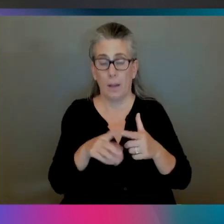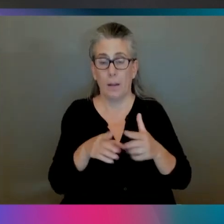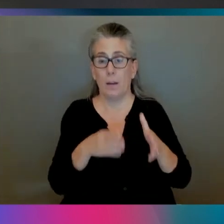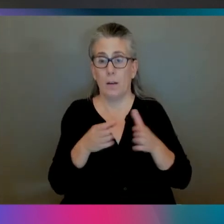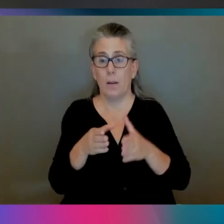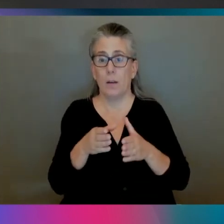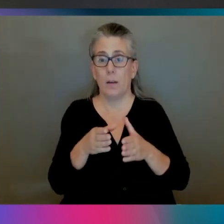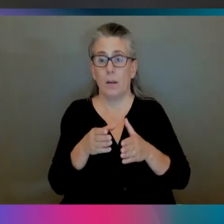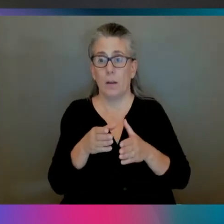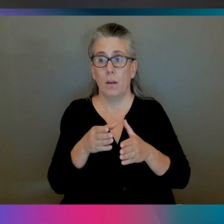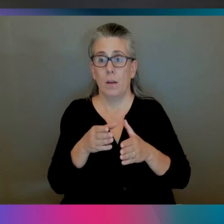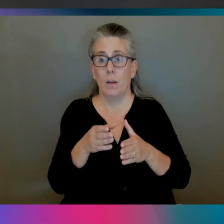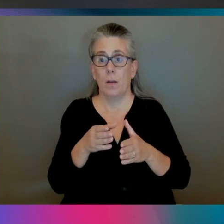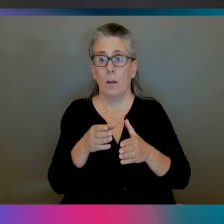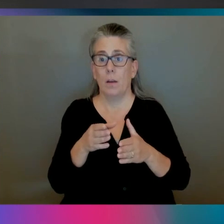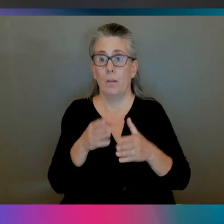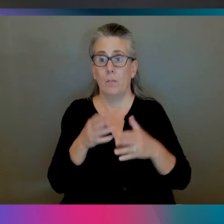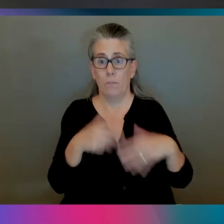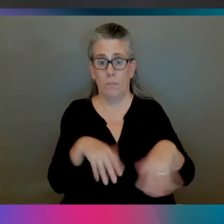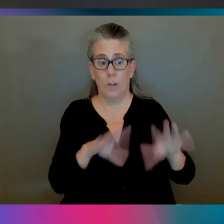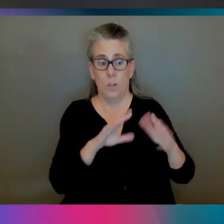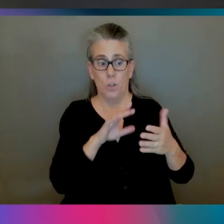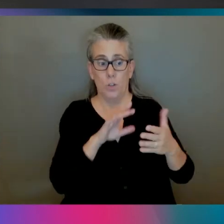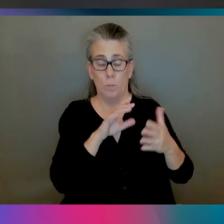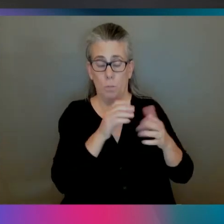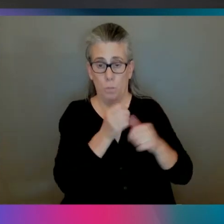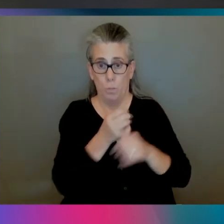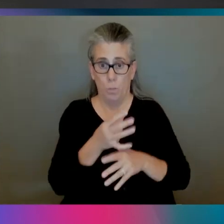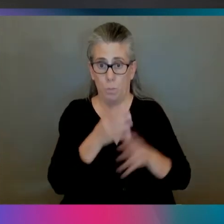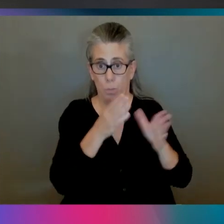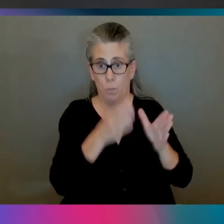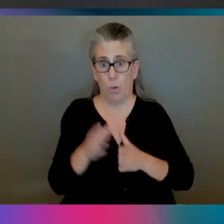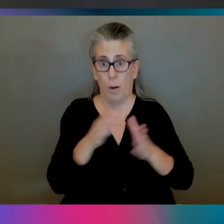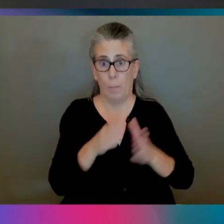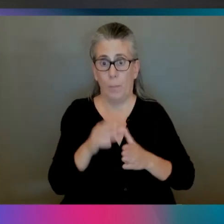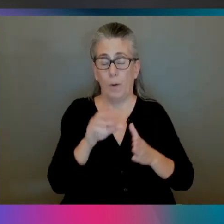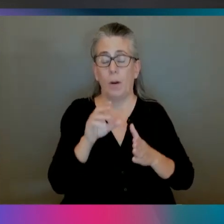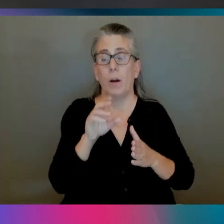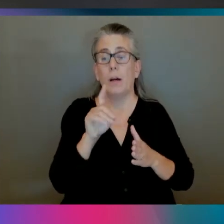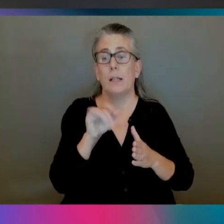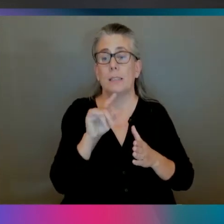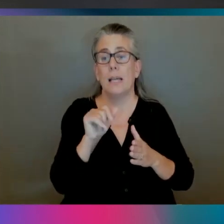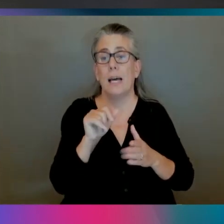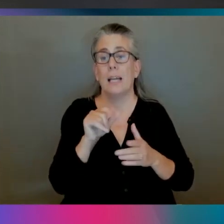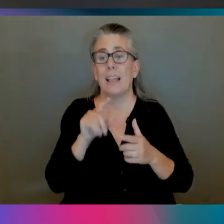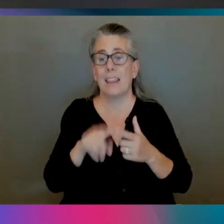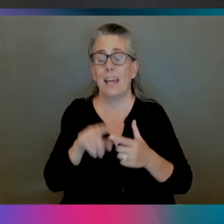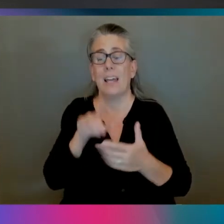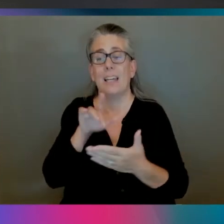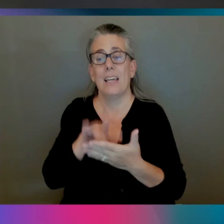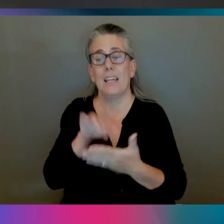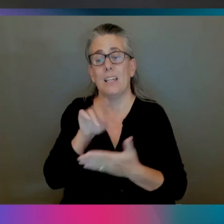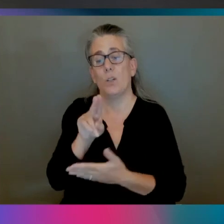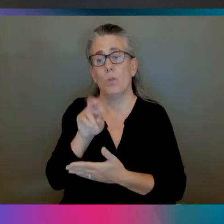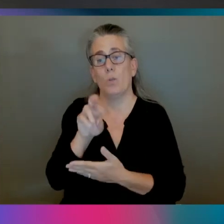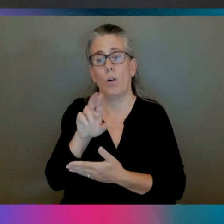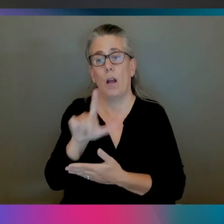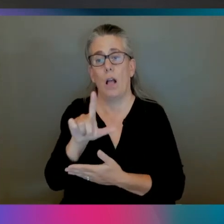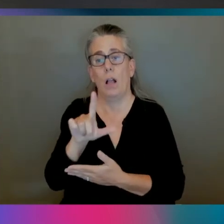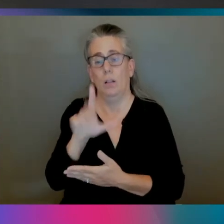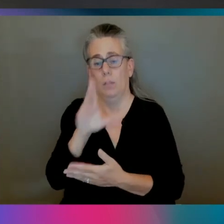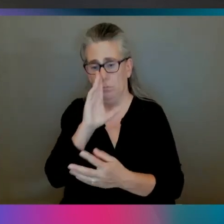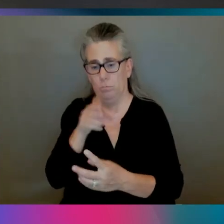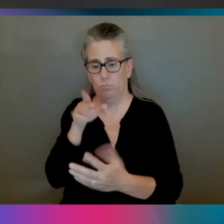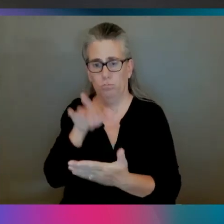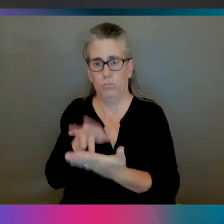we did, we could hit this URL directly. All right. So that's kind of what we did when we did the deployment. Okay. And remember,